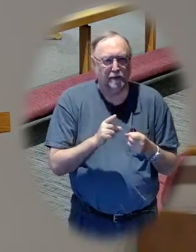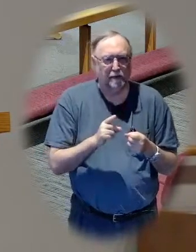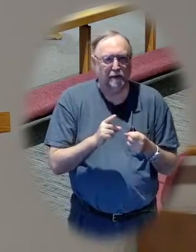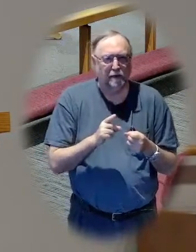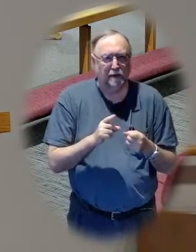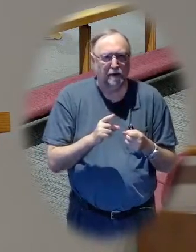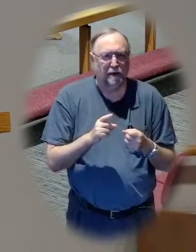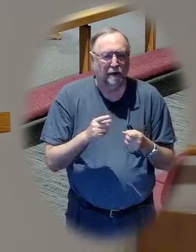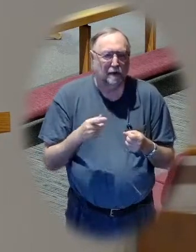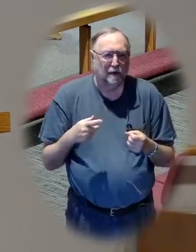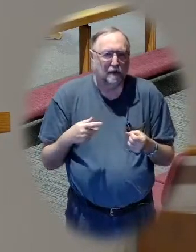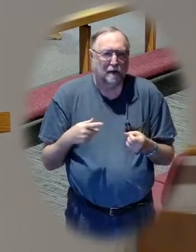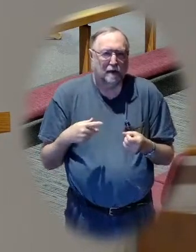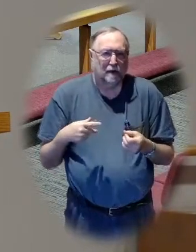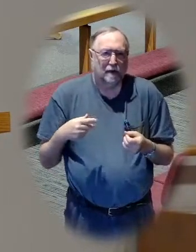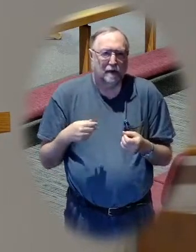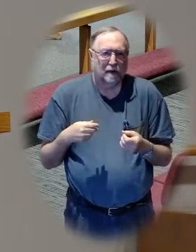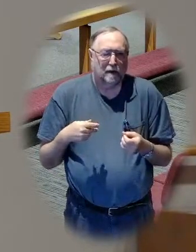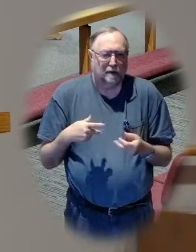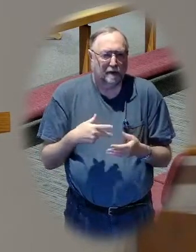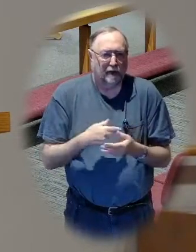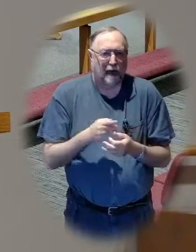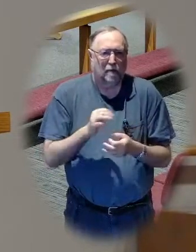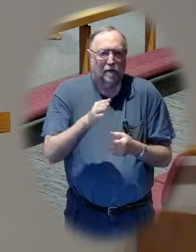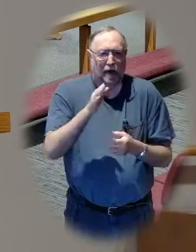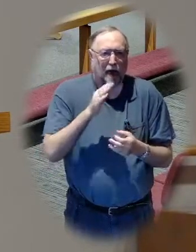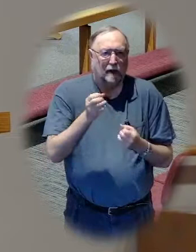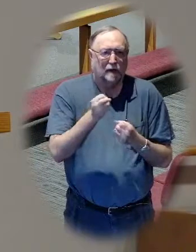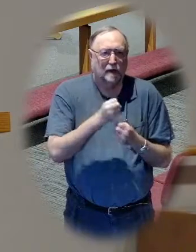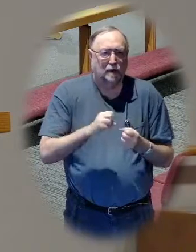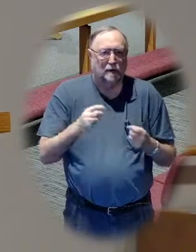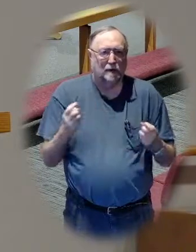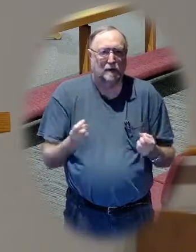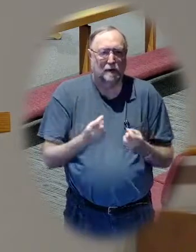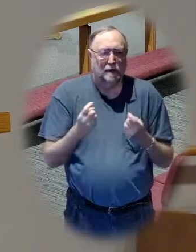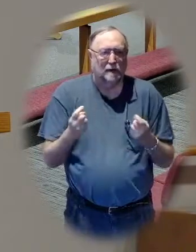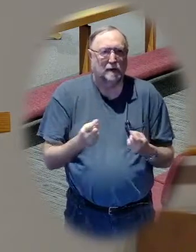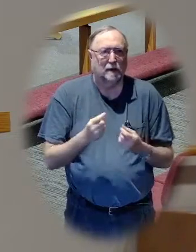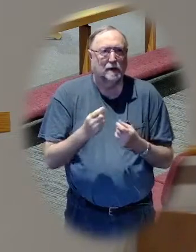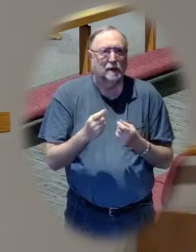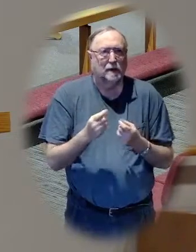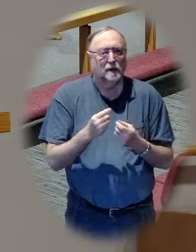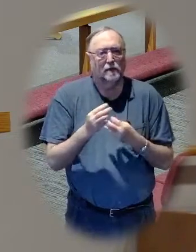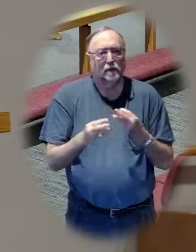In a very real way, that's who this child is.